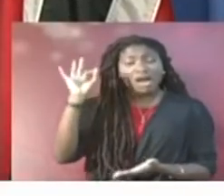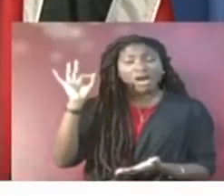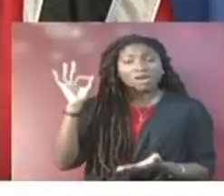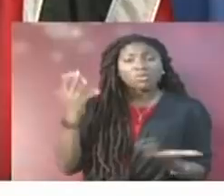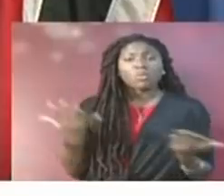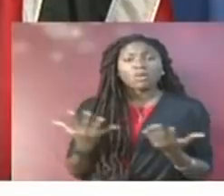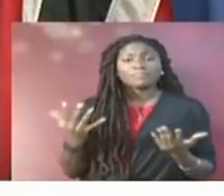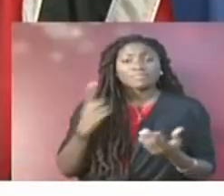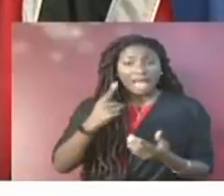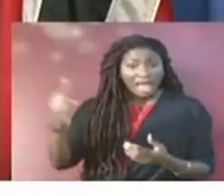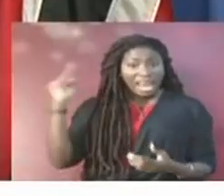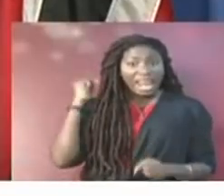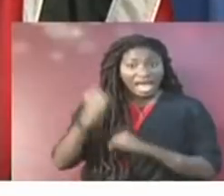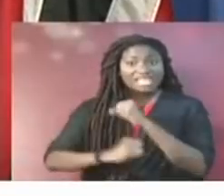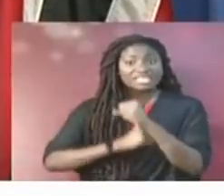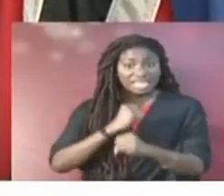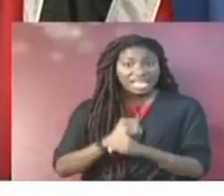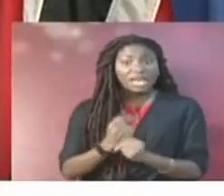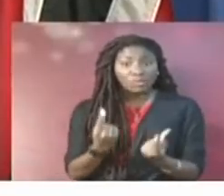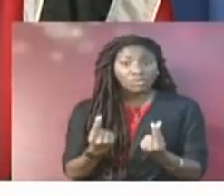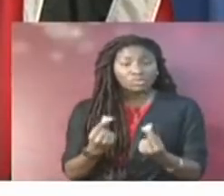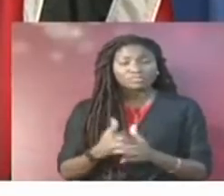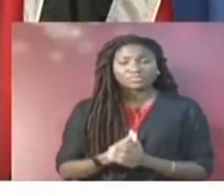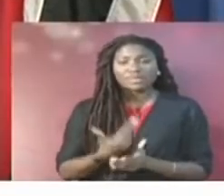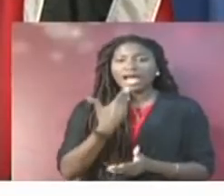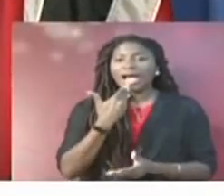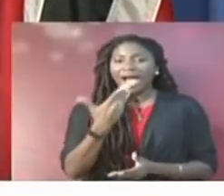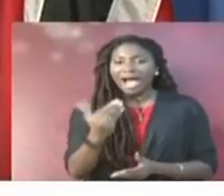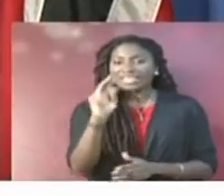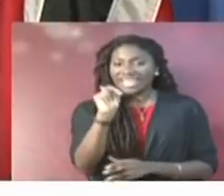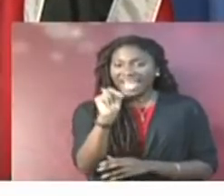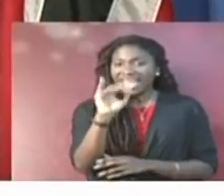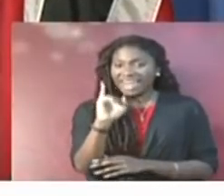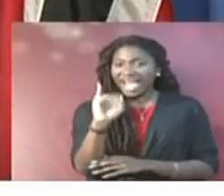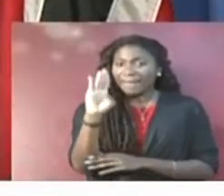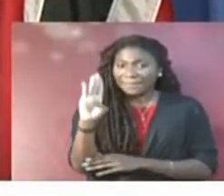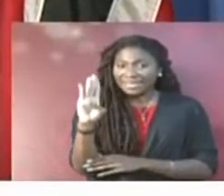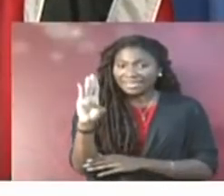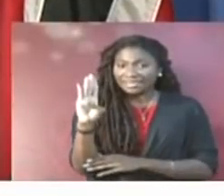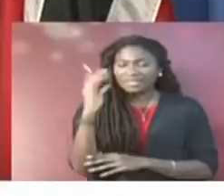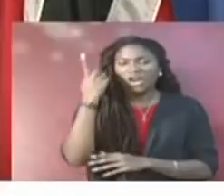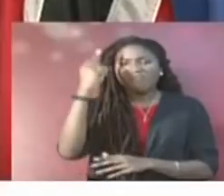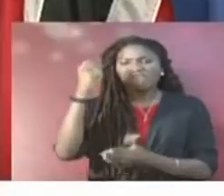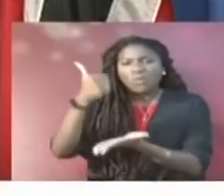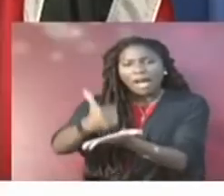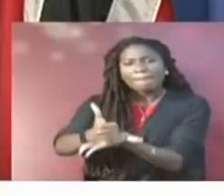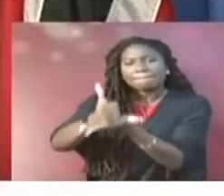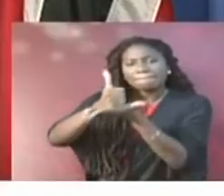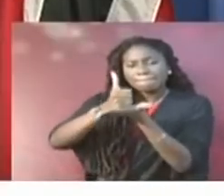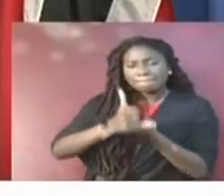year, we asked NIB to help us